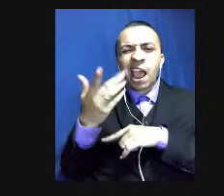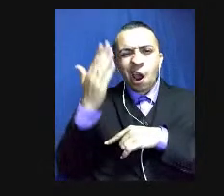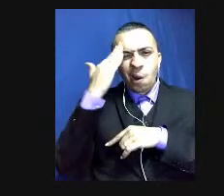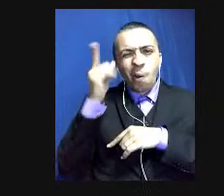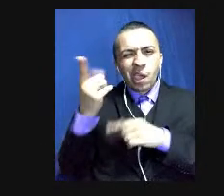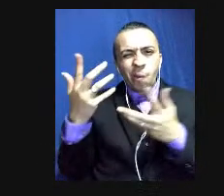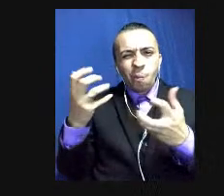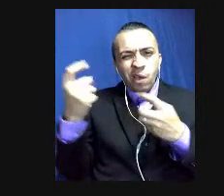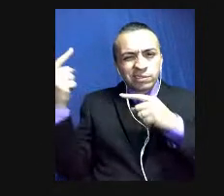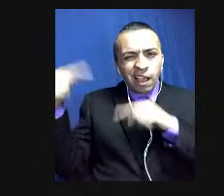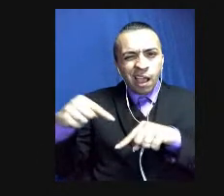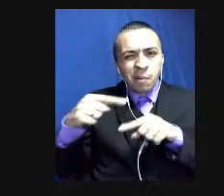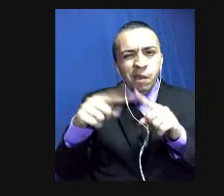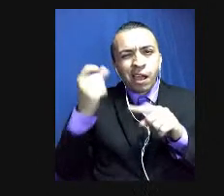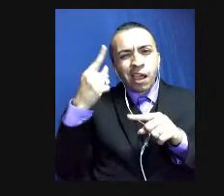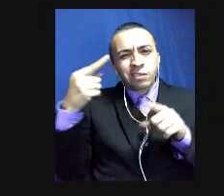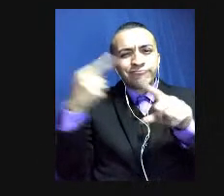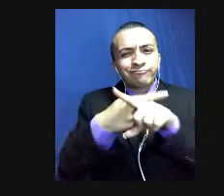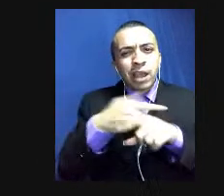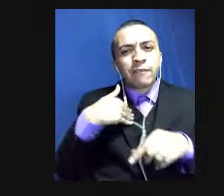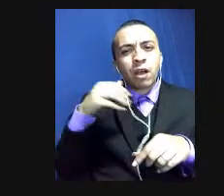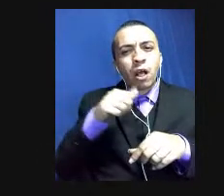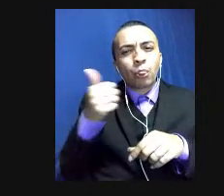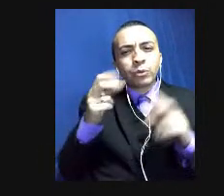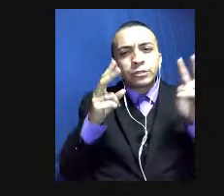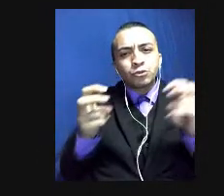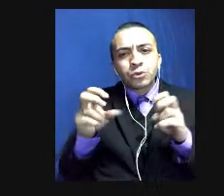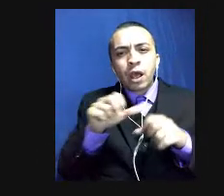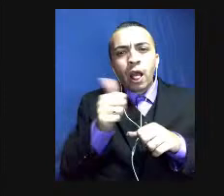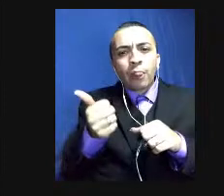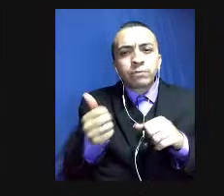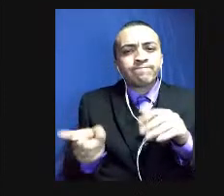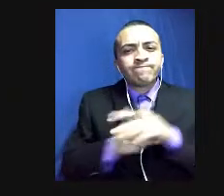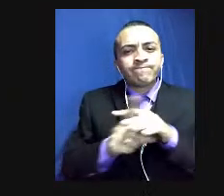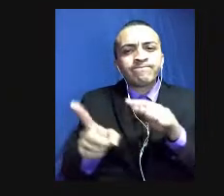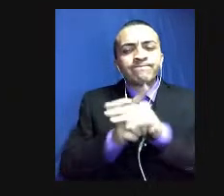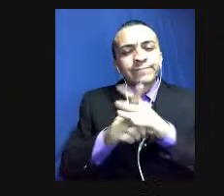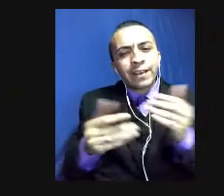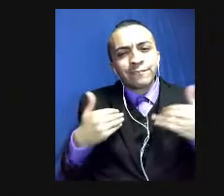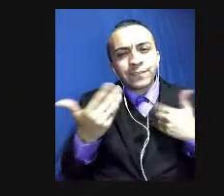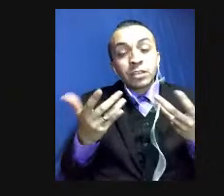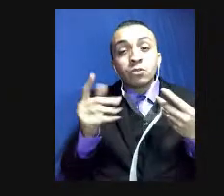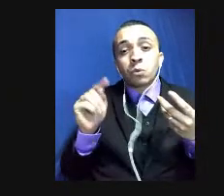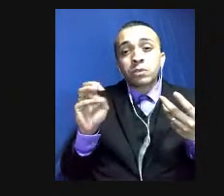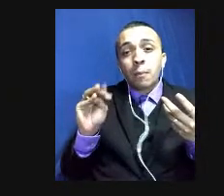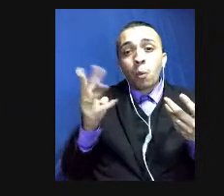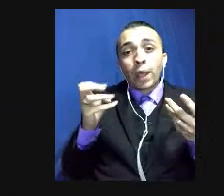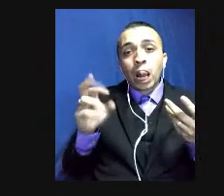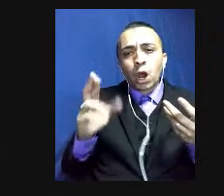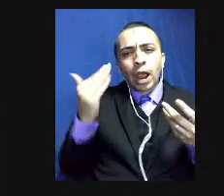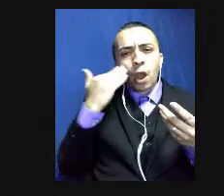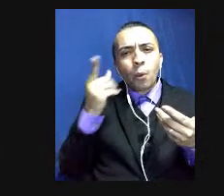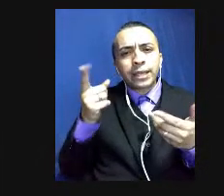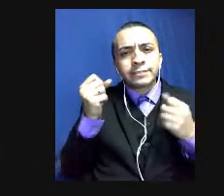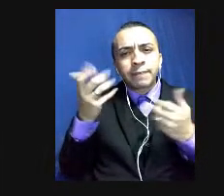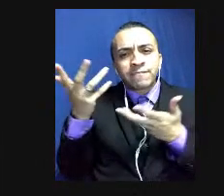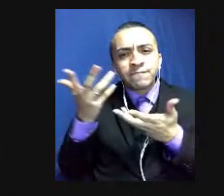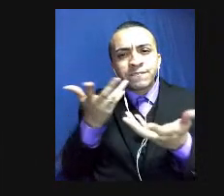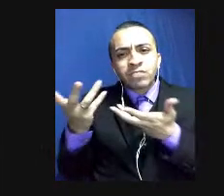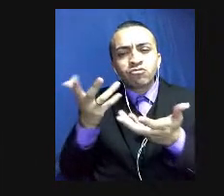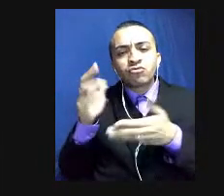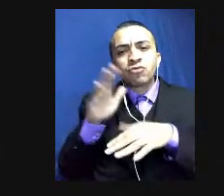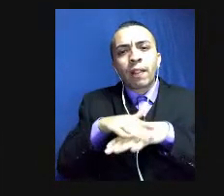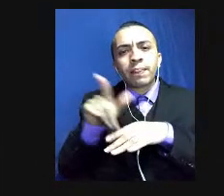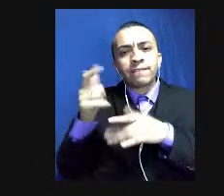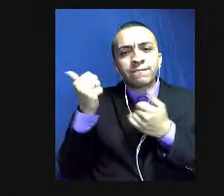there are other issues and events that that come up. So in regards to Tom Wheeler, I know that he's very much engaged on the Madera side of